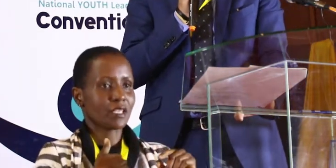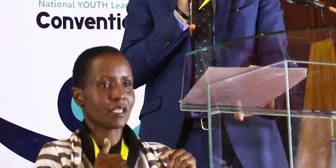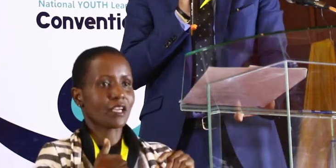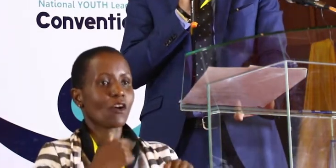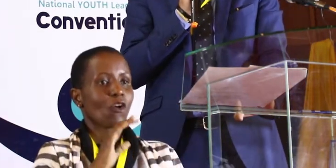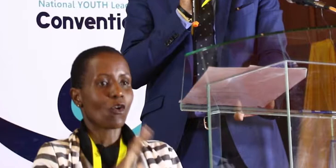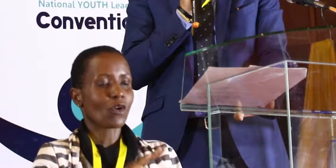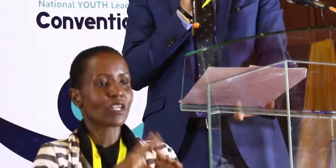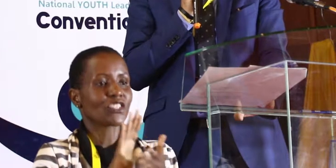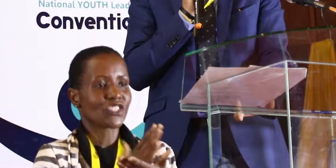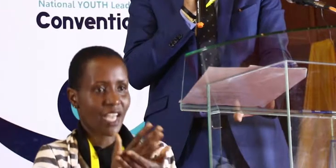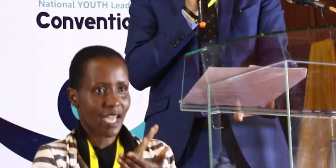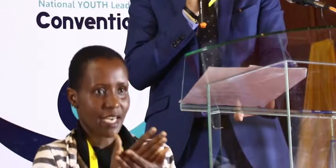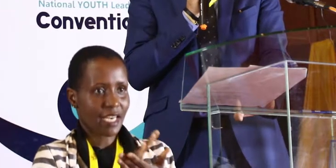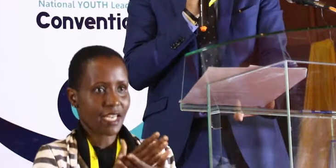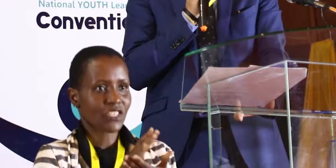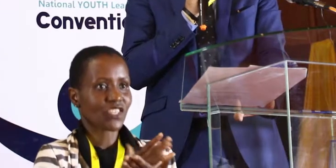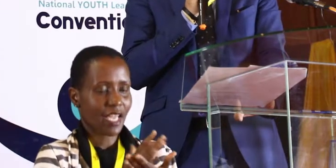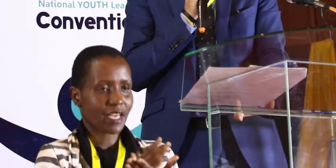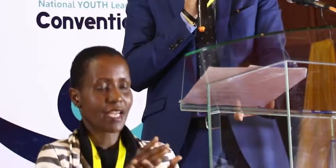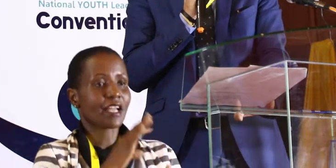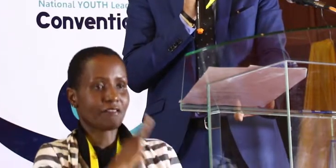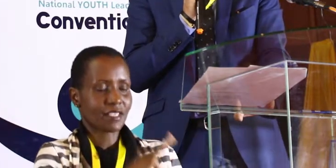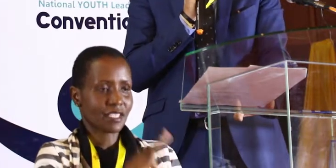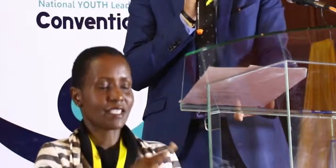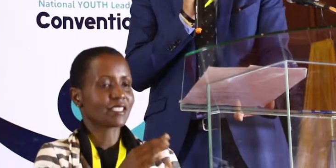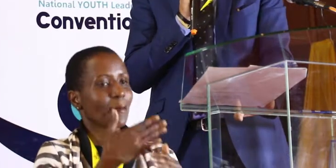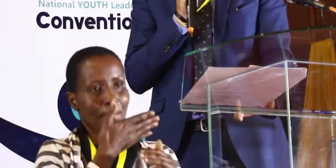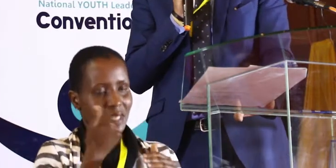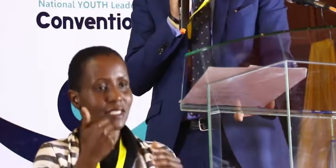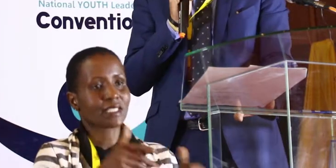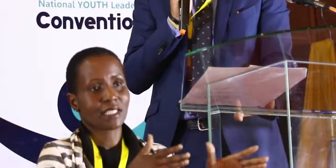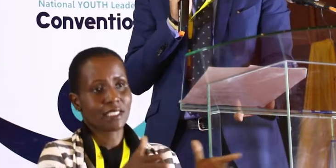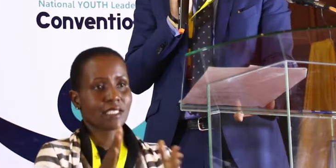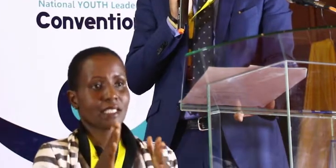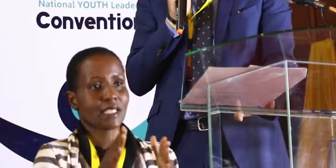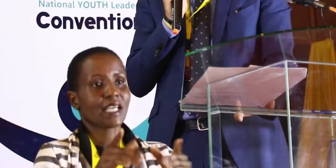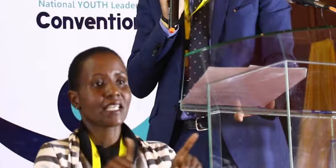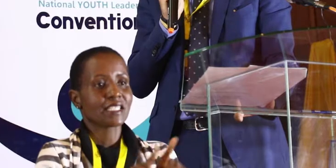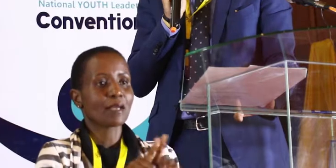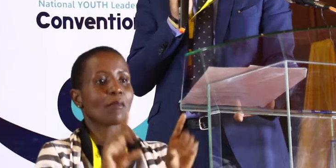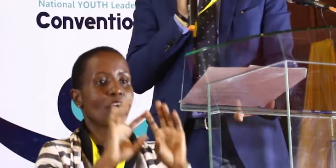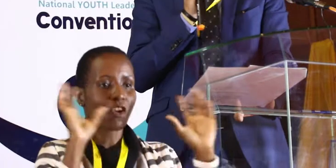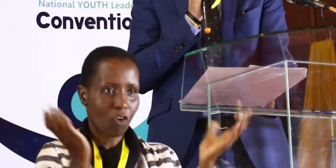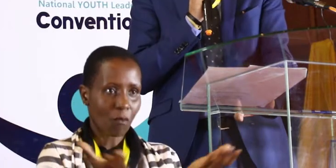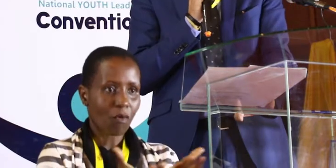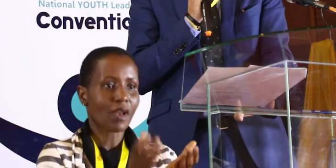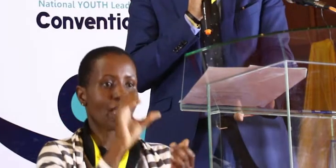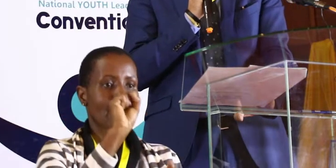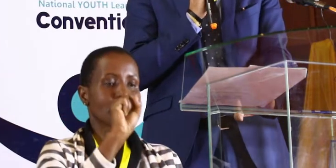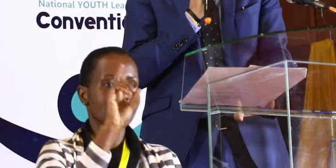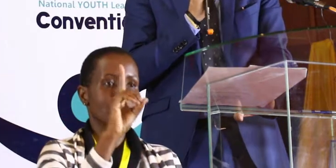prosperity is maybe the most significant strategy. And the global SDGs, to which